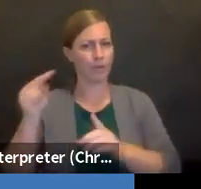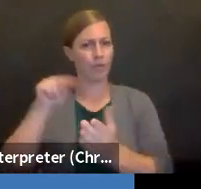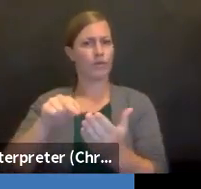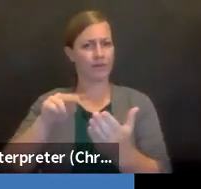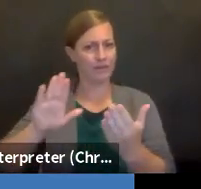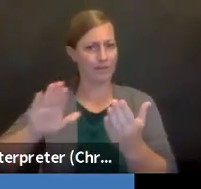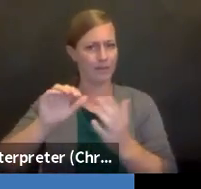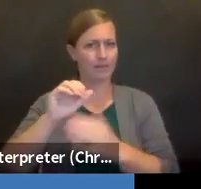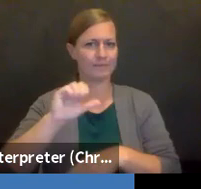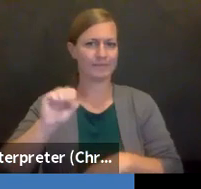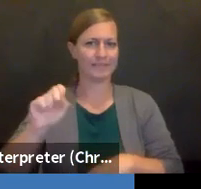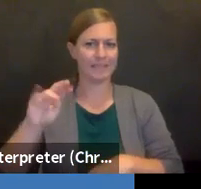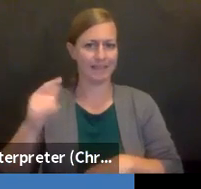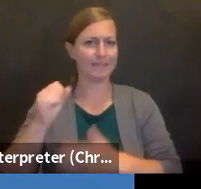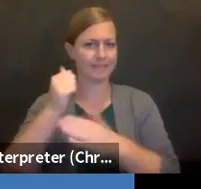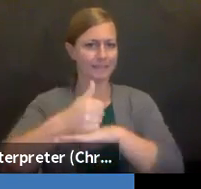That's very interesting.